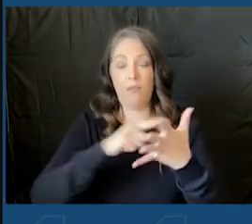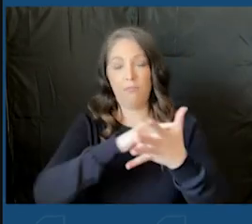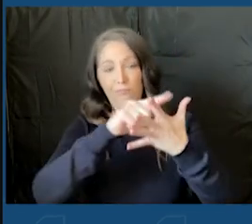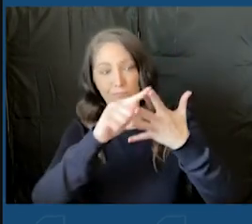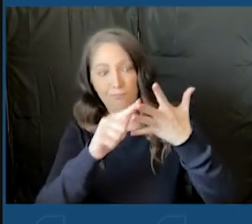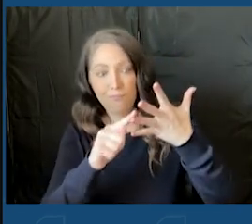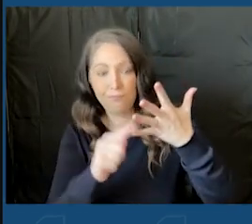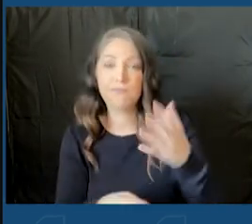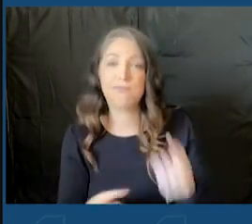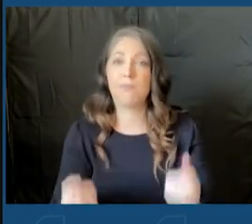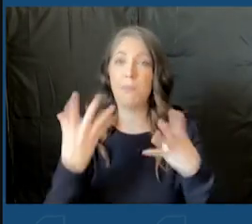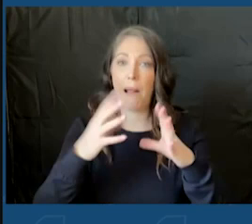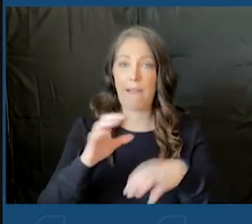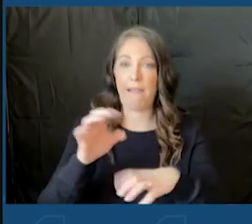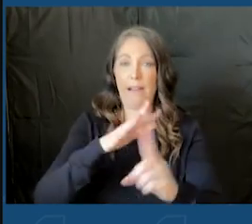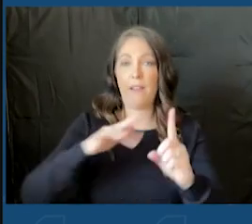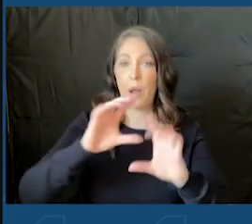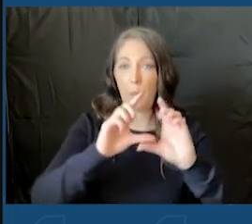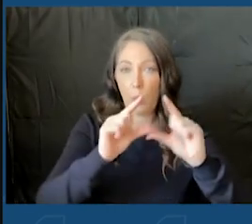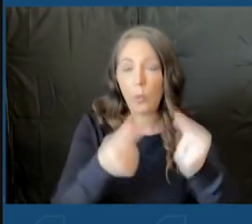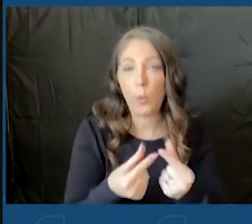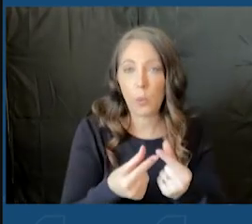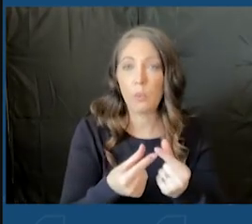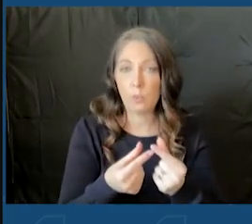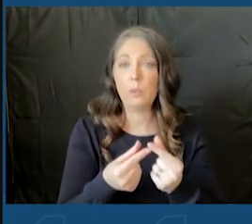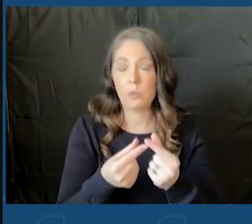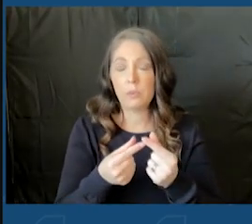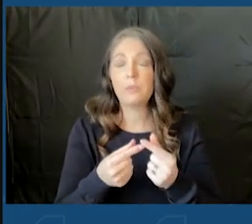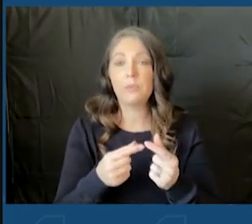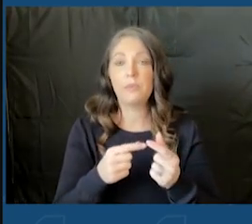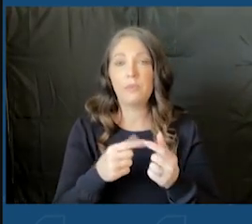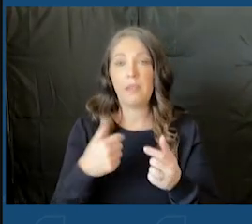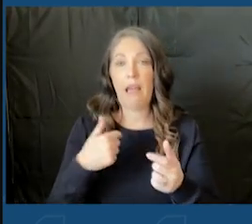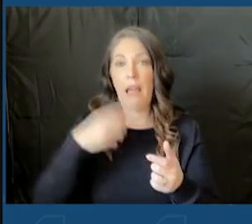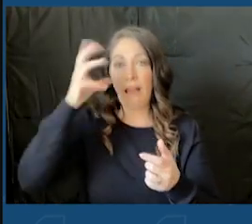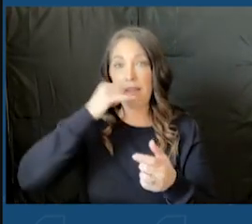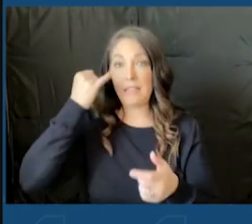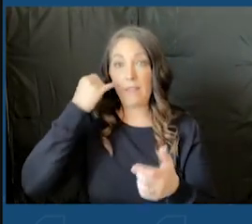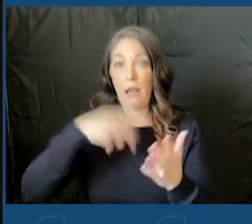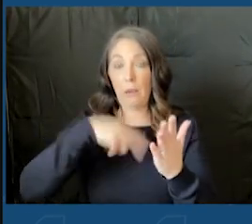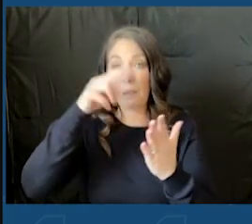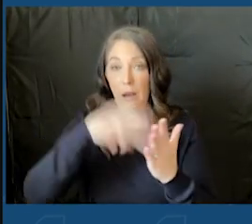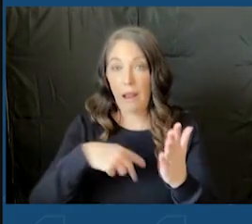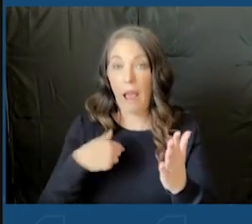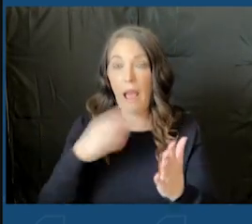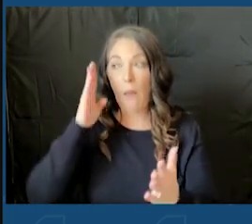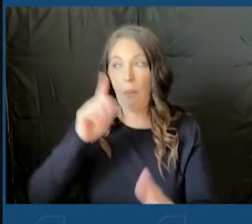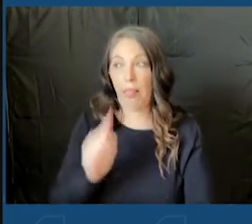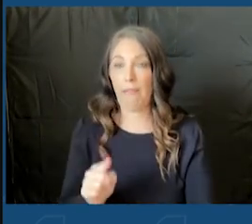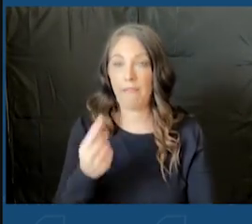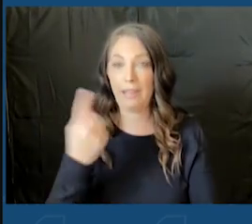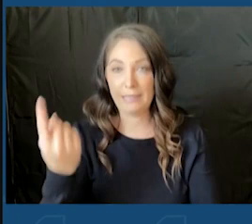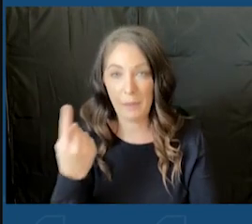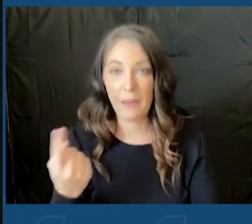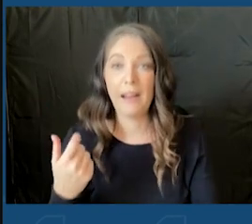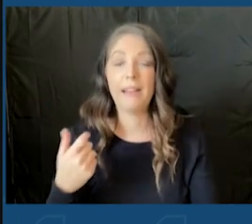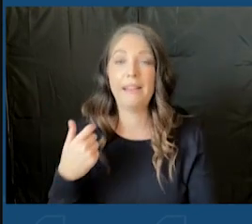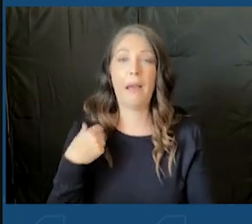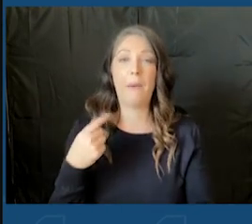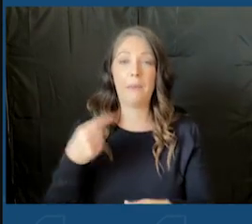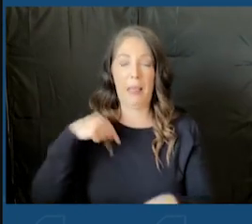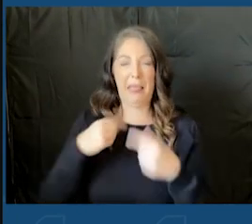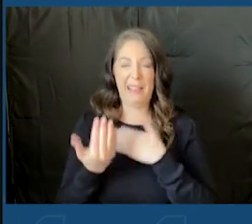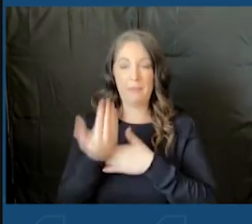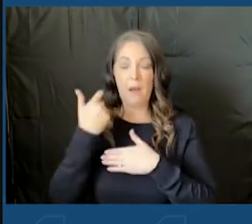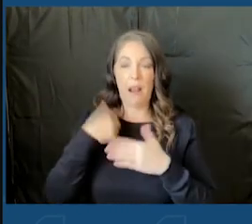groups that really made a difference on this bill. And I guess if I read them out, I'm going to offend somebody. But I went back this morning reading all the